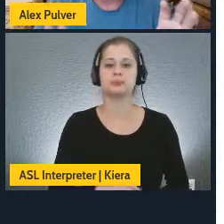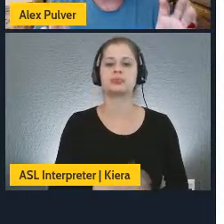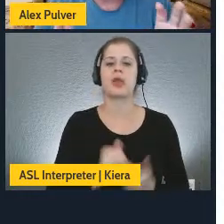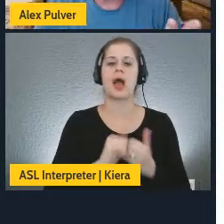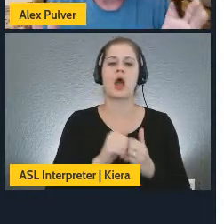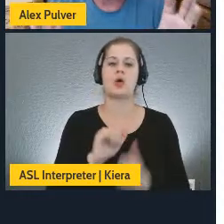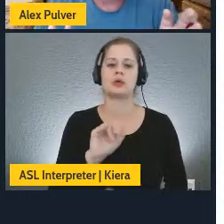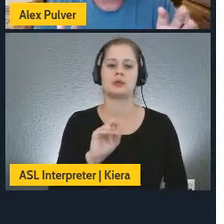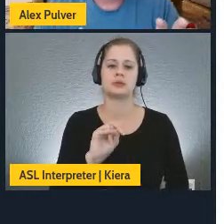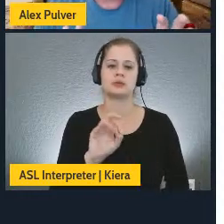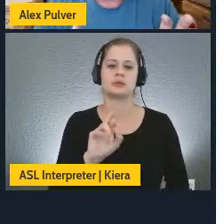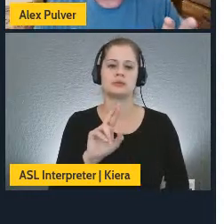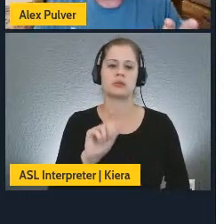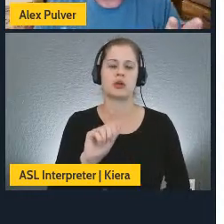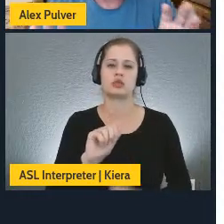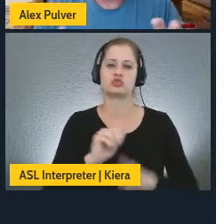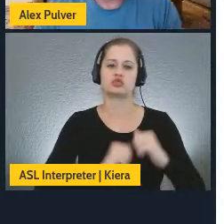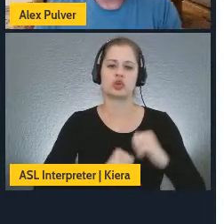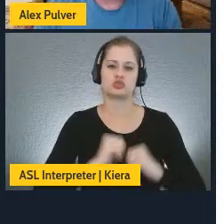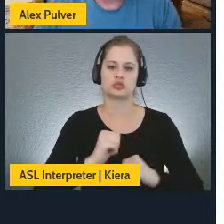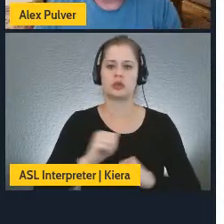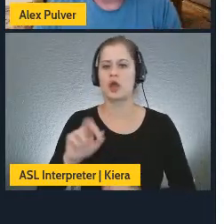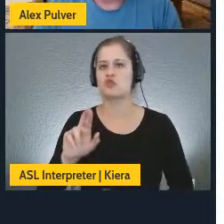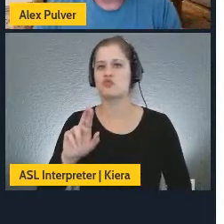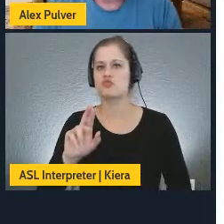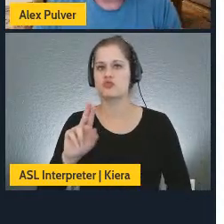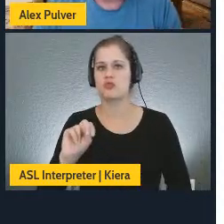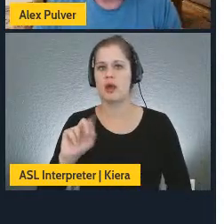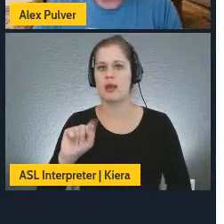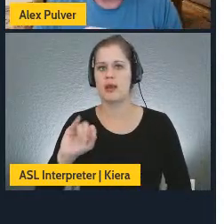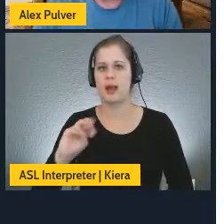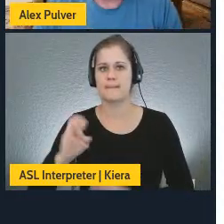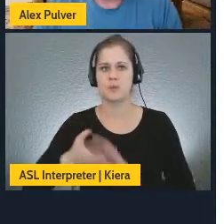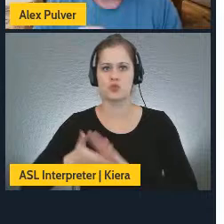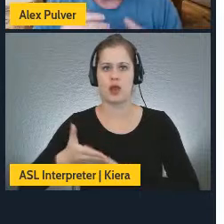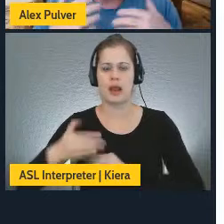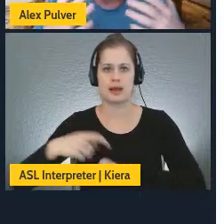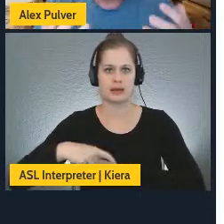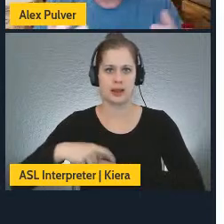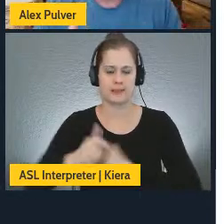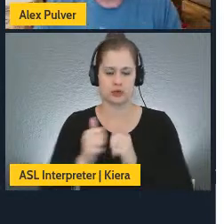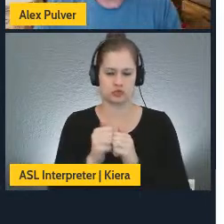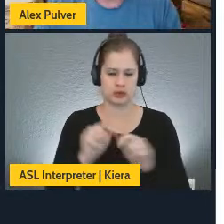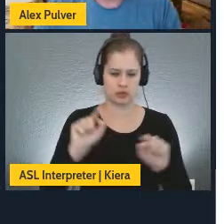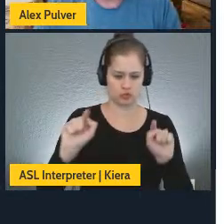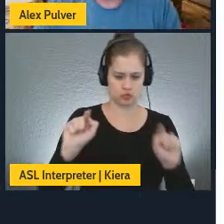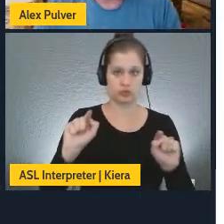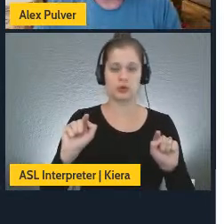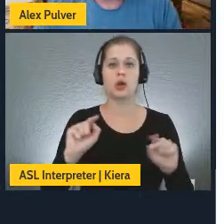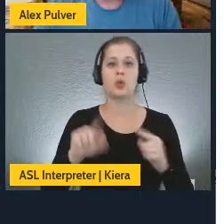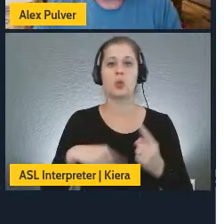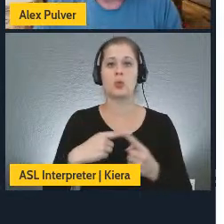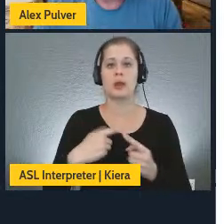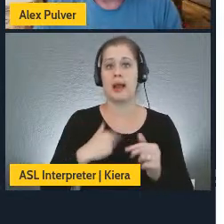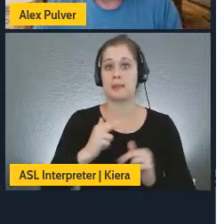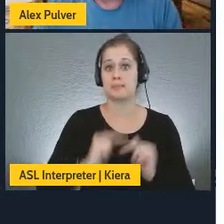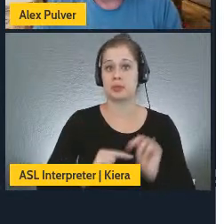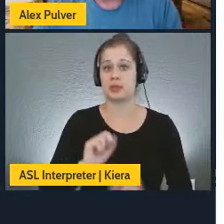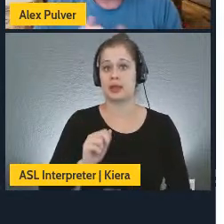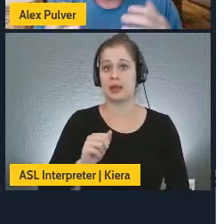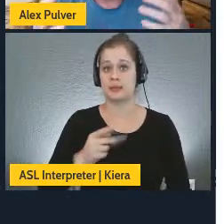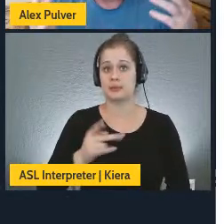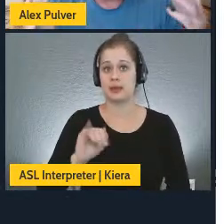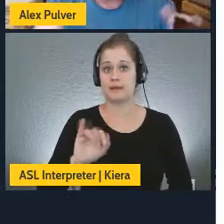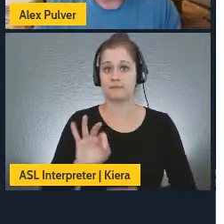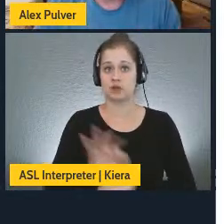and runtime together inside that API. So when I build an API functionality, ideally I would